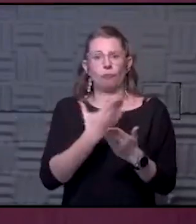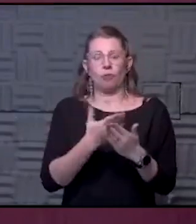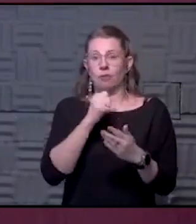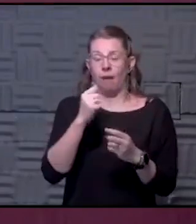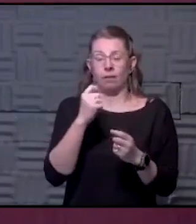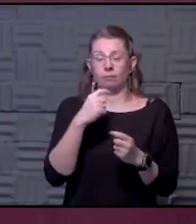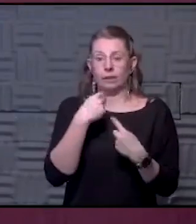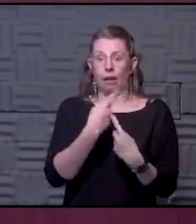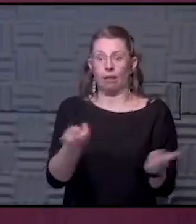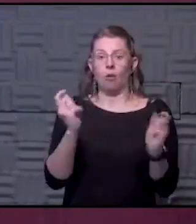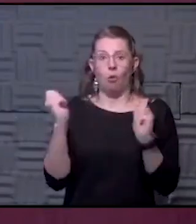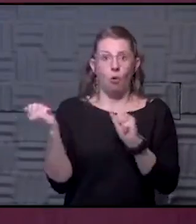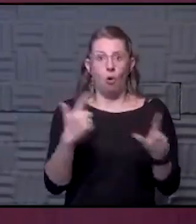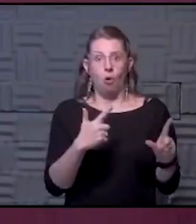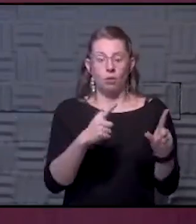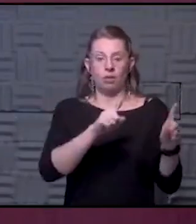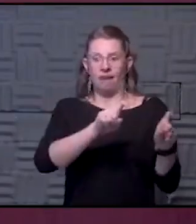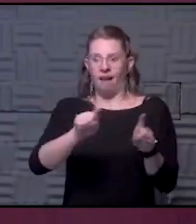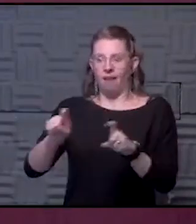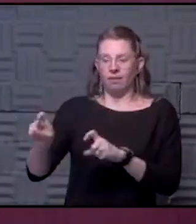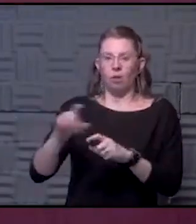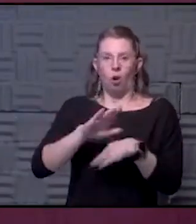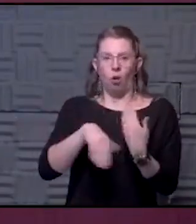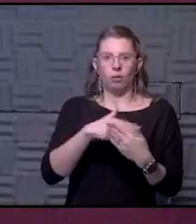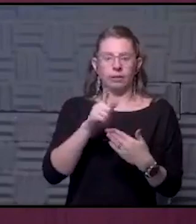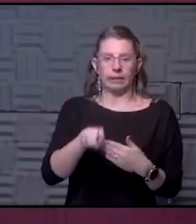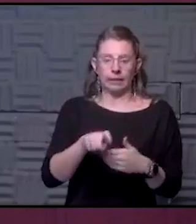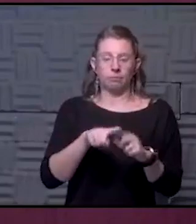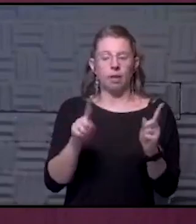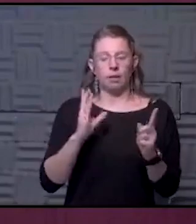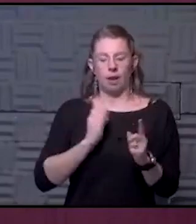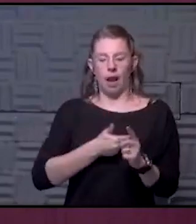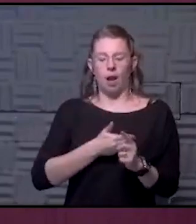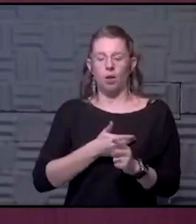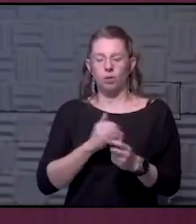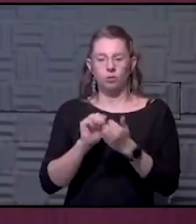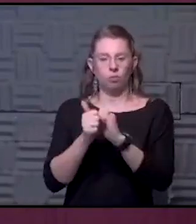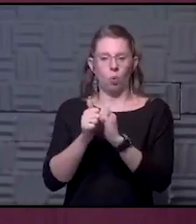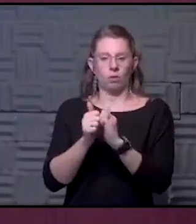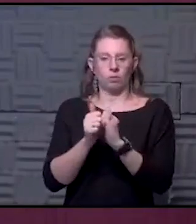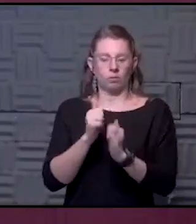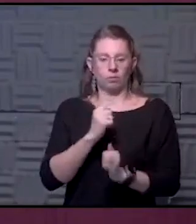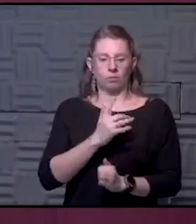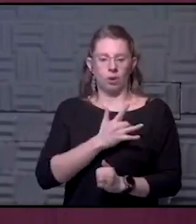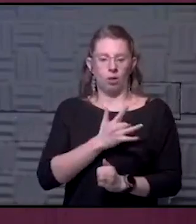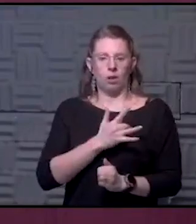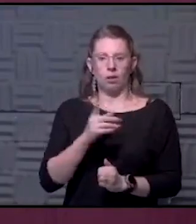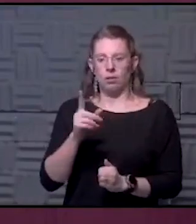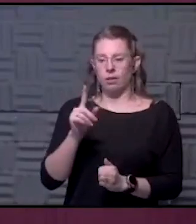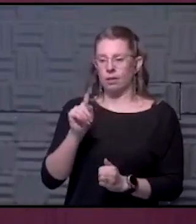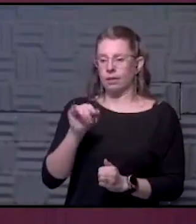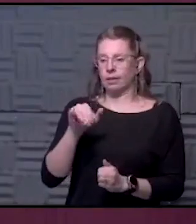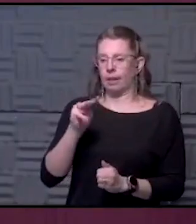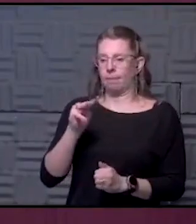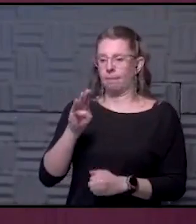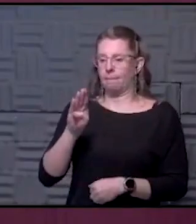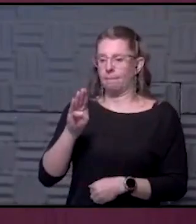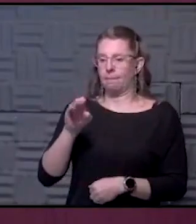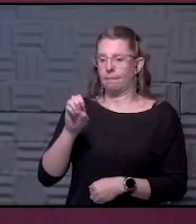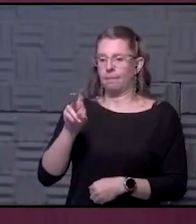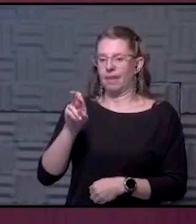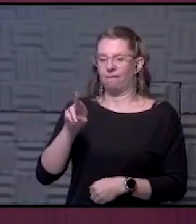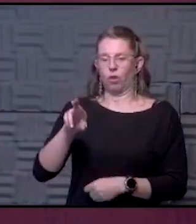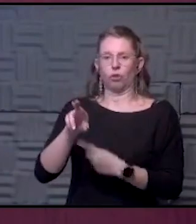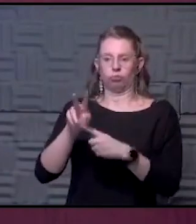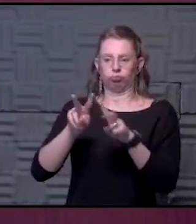telling everybody that they have to have every test in the world. In fact, our sports cardiologist for KU's, Dr. Tim Beaver, has looked at